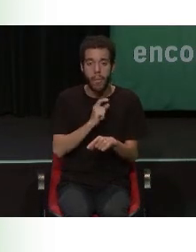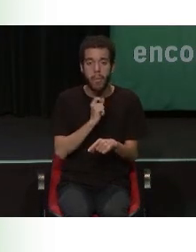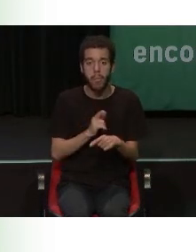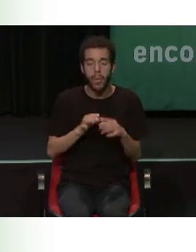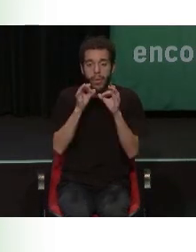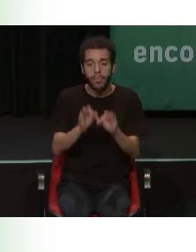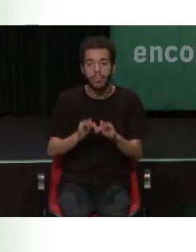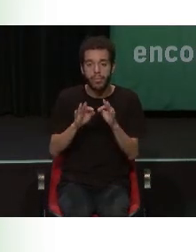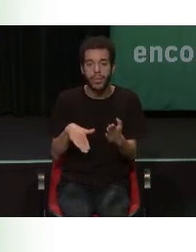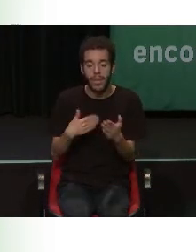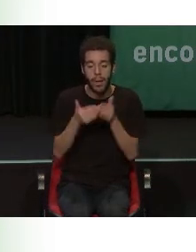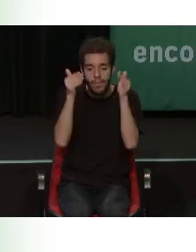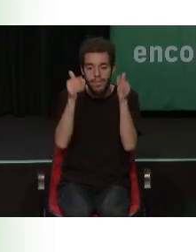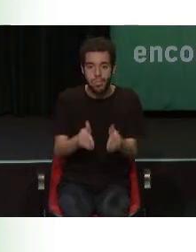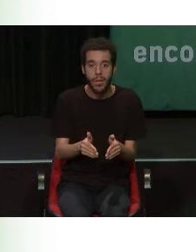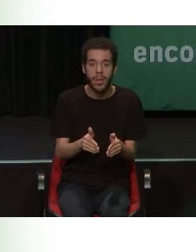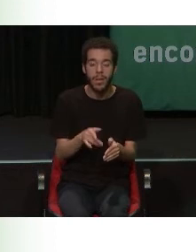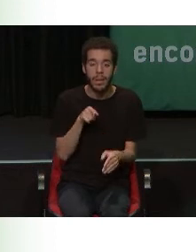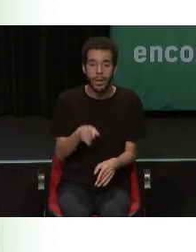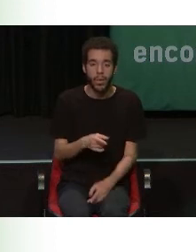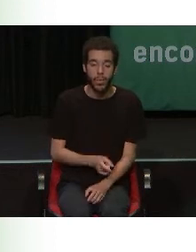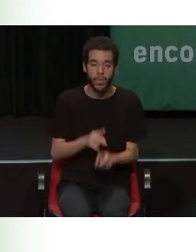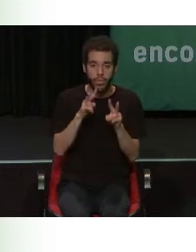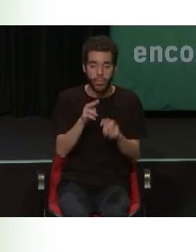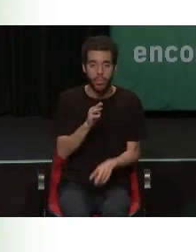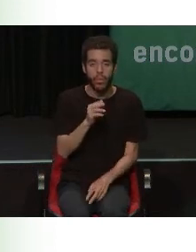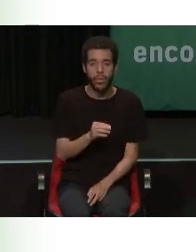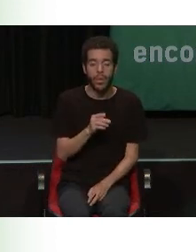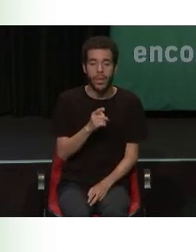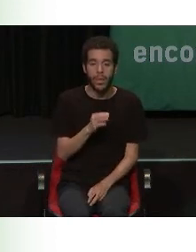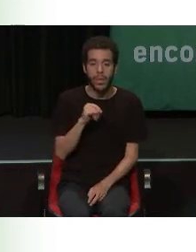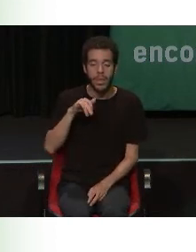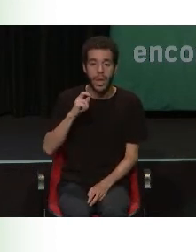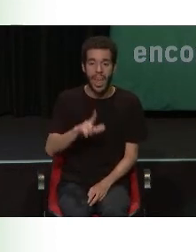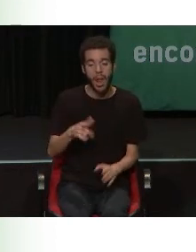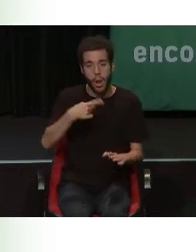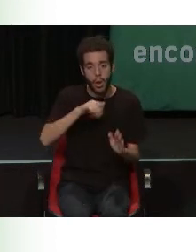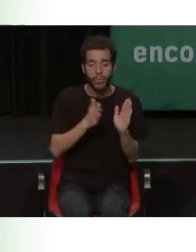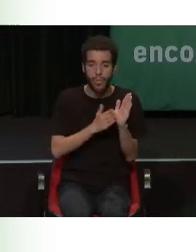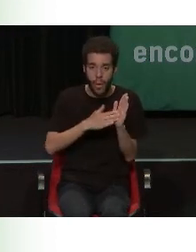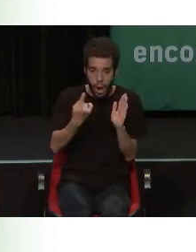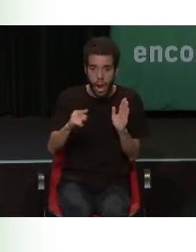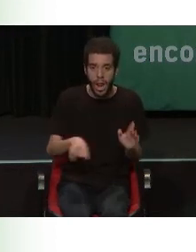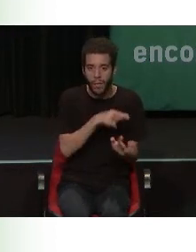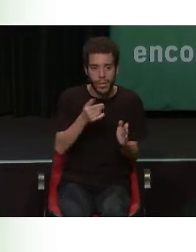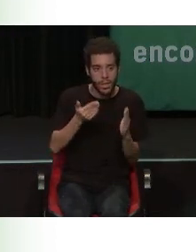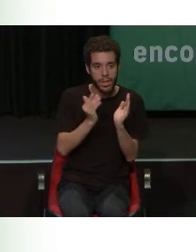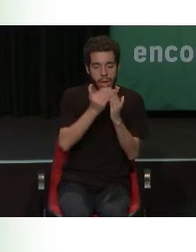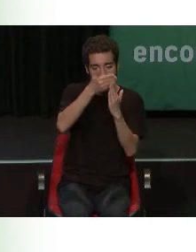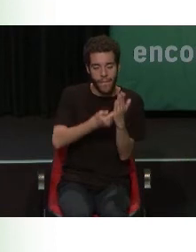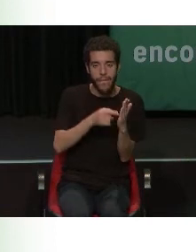IL-7 receptor-mediated downstream signaling, okay? And we showed evidence of this. You can check the papers both in vitro and in